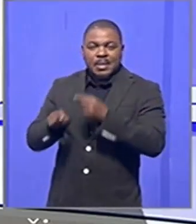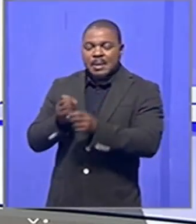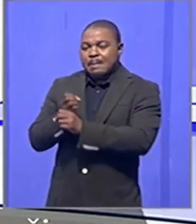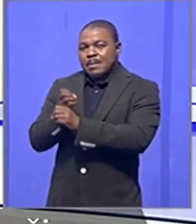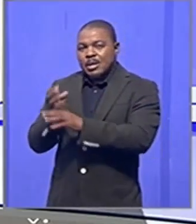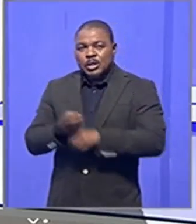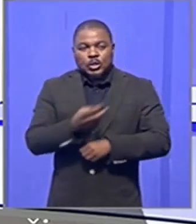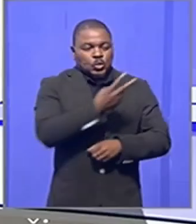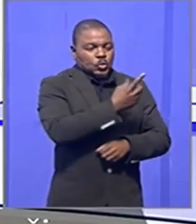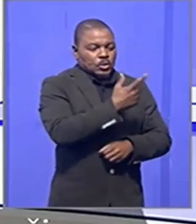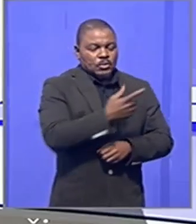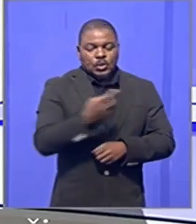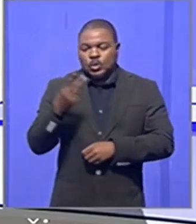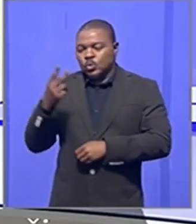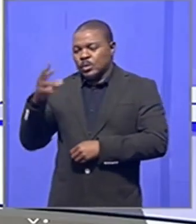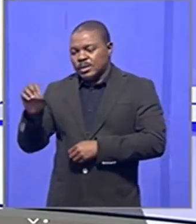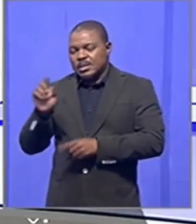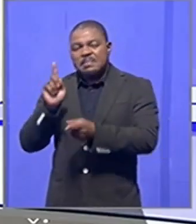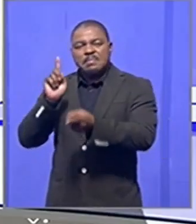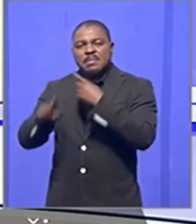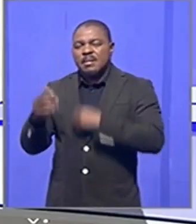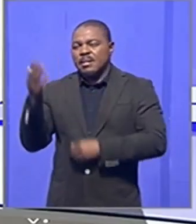2-7-2-0 bekeng ya go feta ka Pretoria.